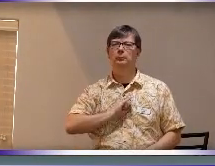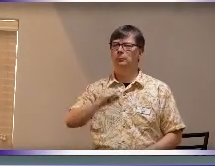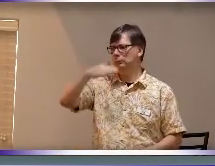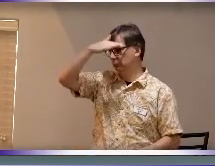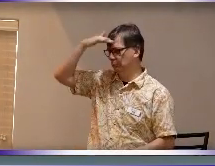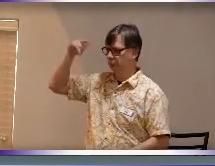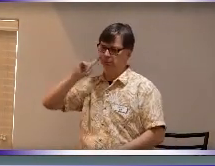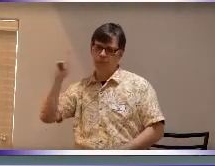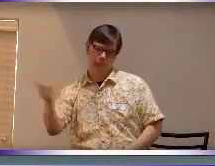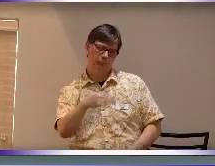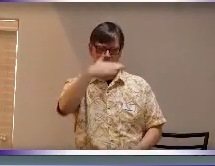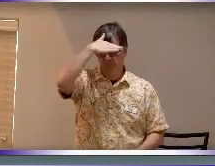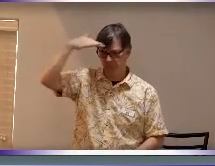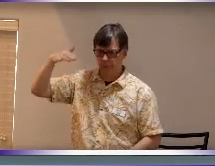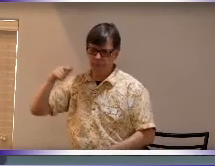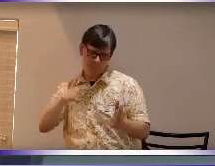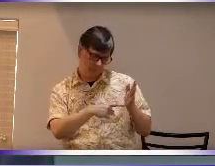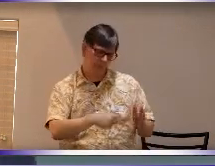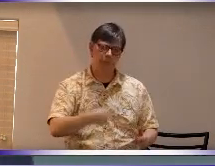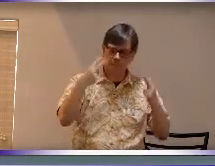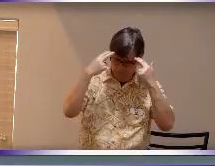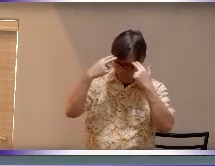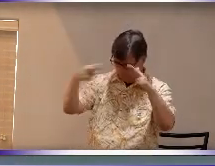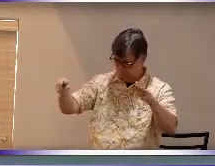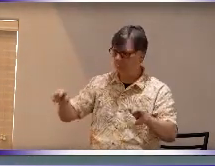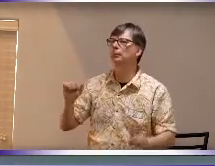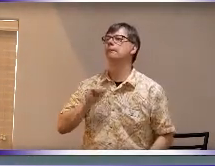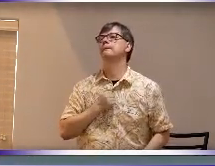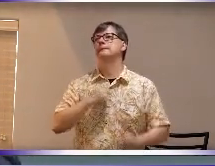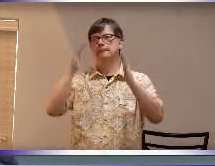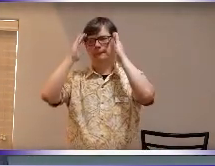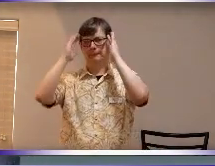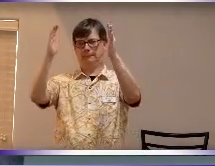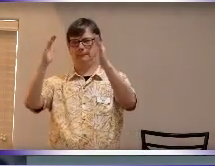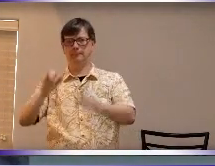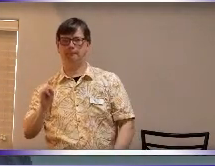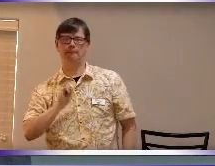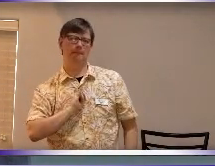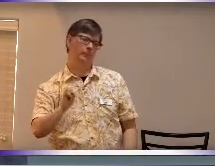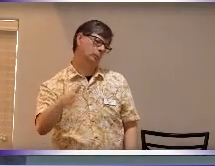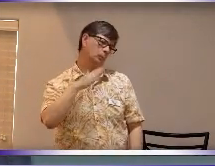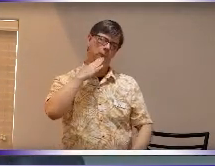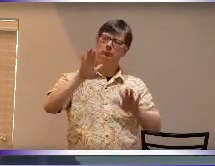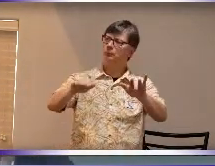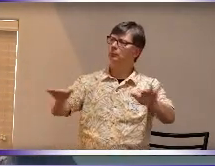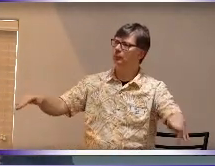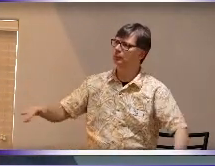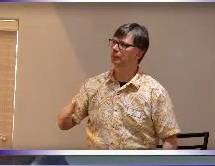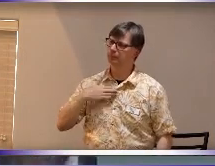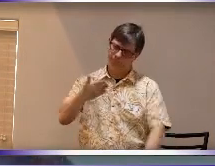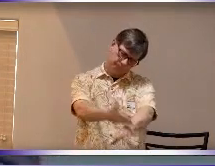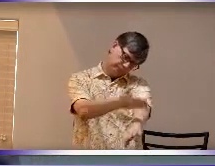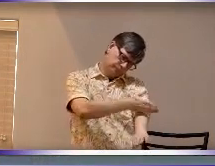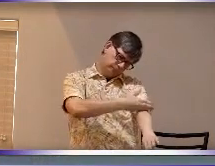well, when I see this, I'm viewing it from my perspective, my own experience, my set of beliefs. And so